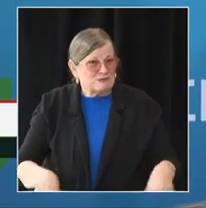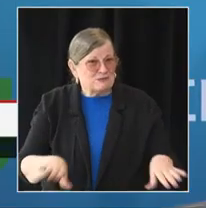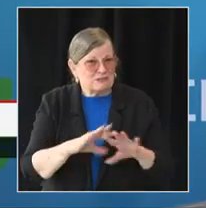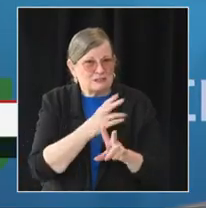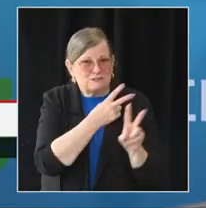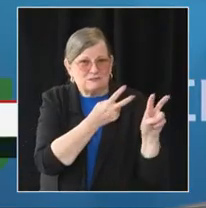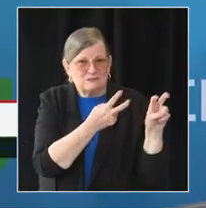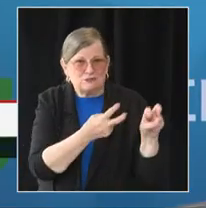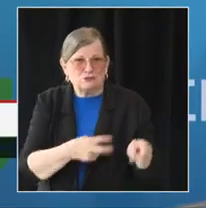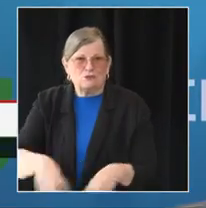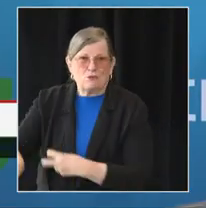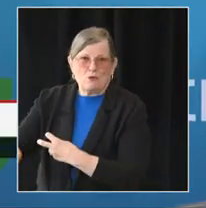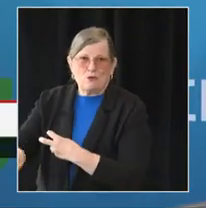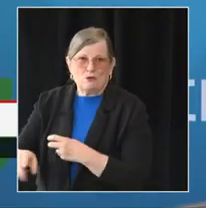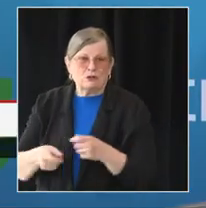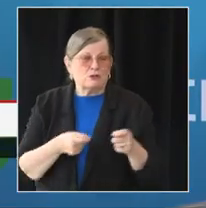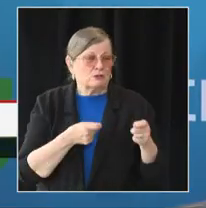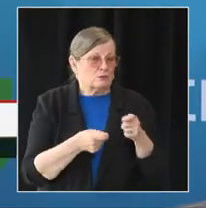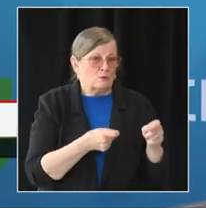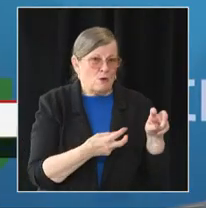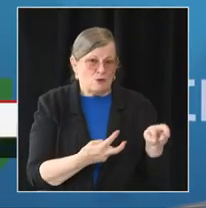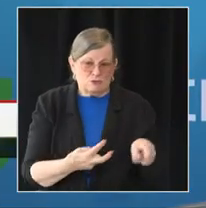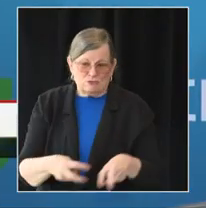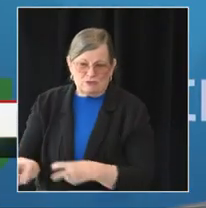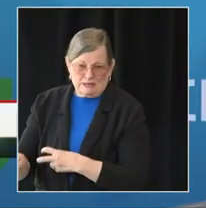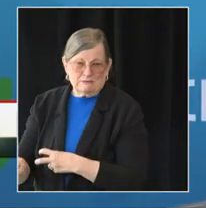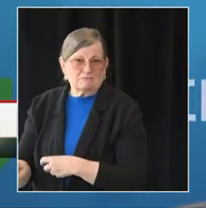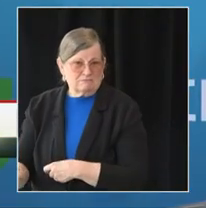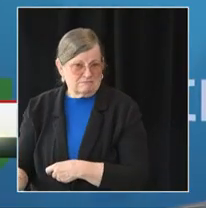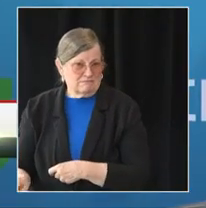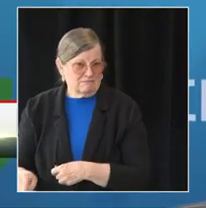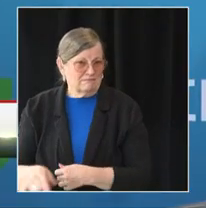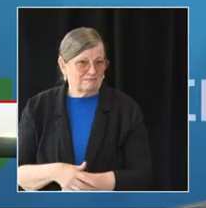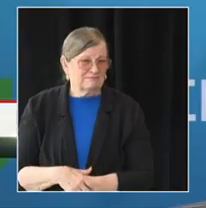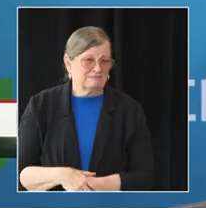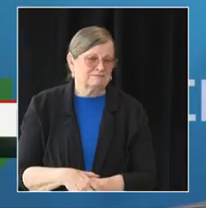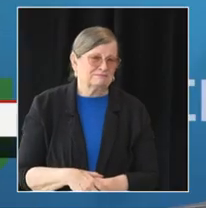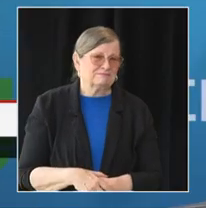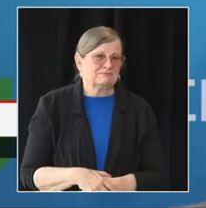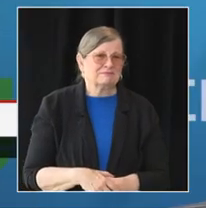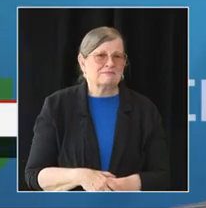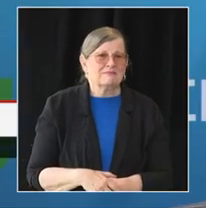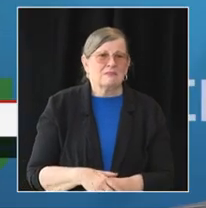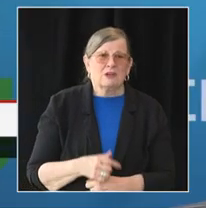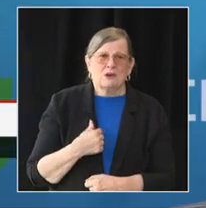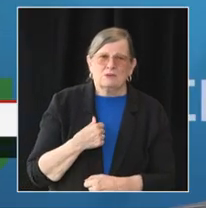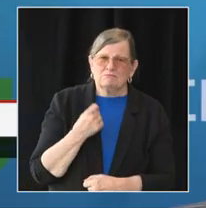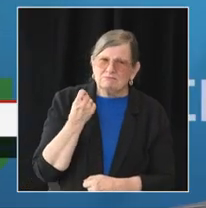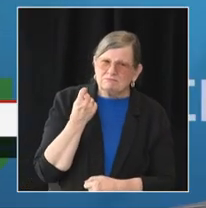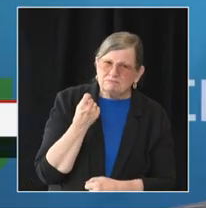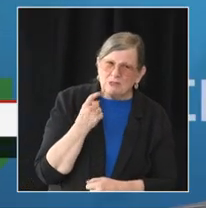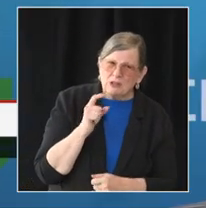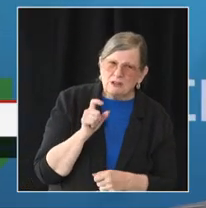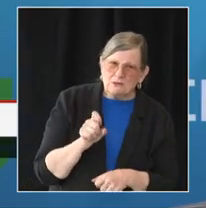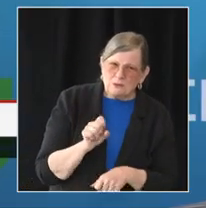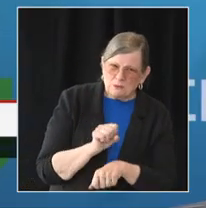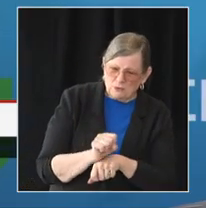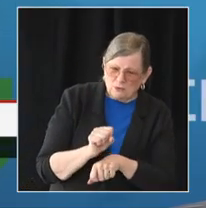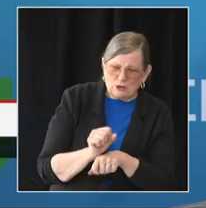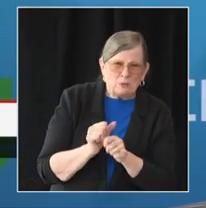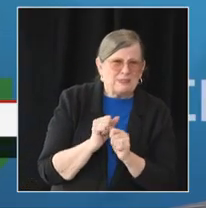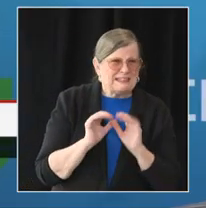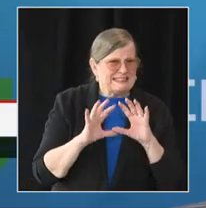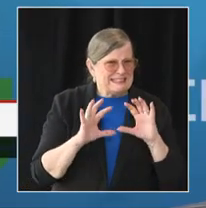control of the land to the district. We have actually been working in earnest with the team since last